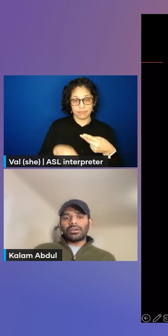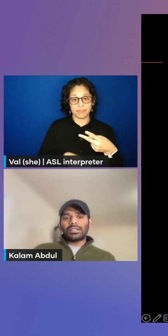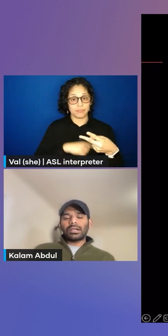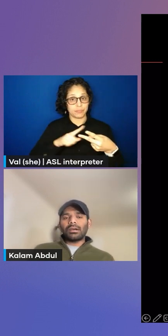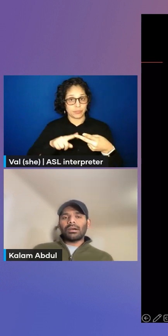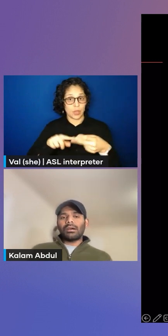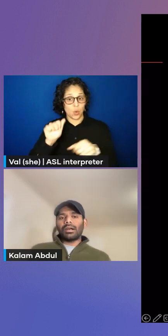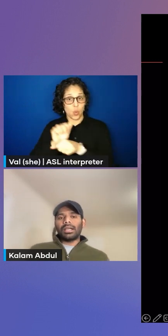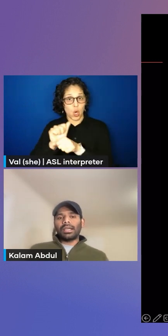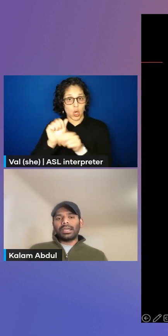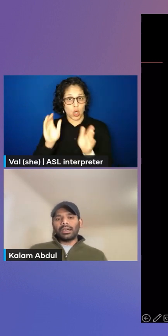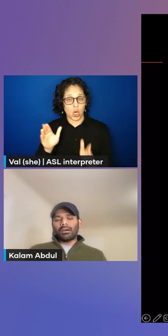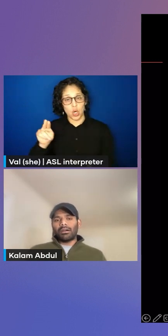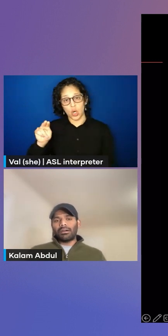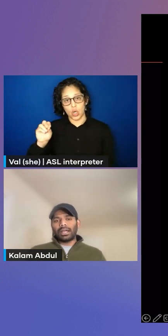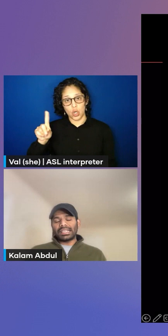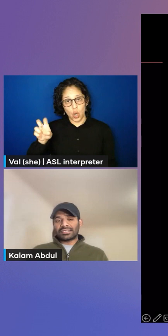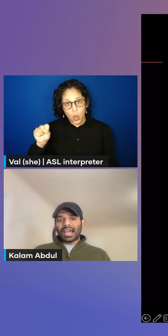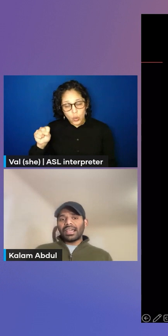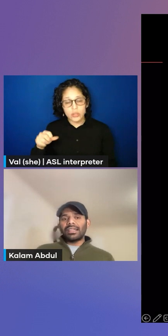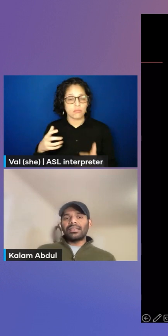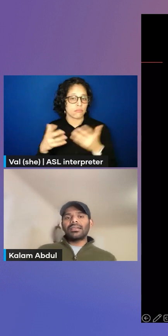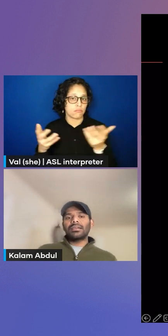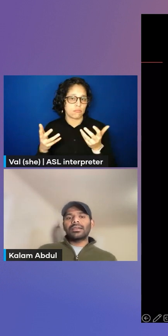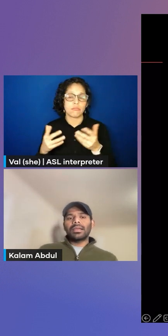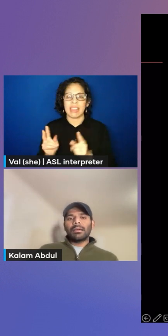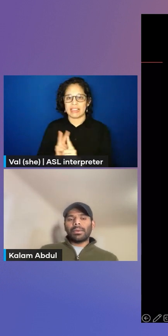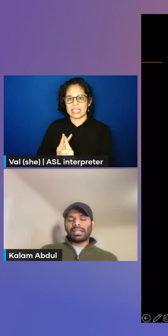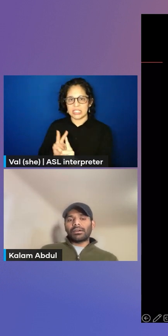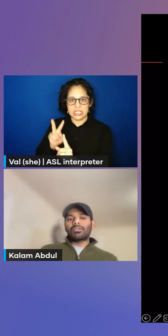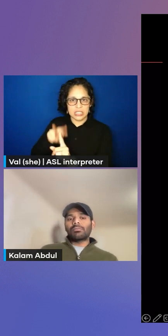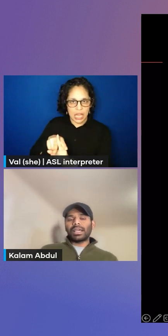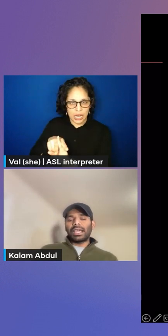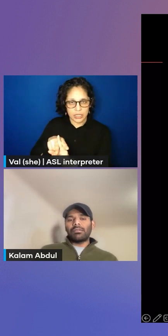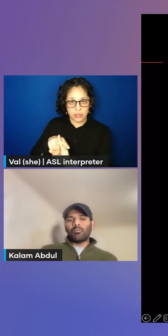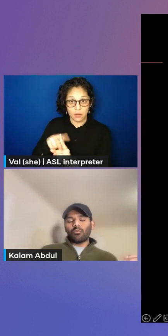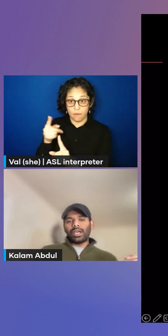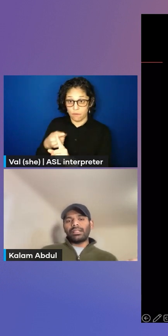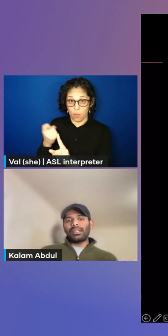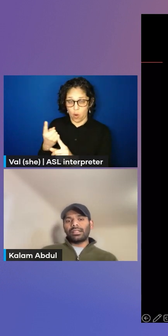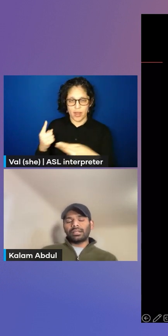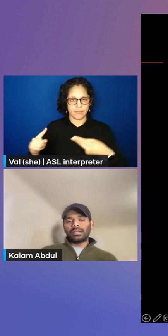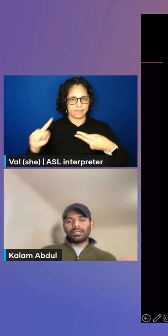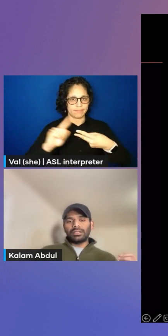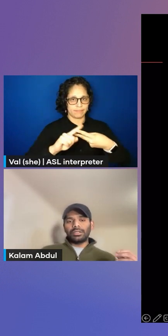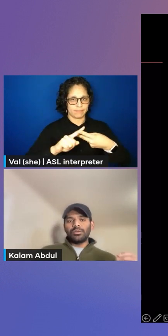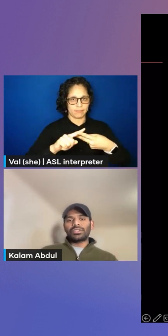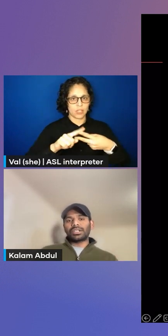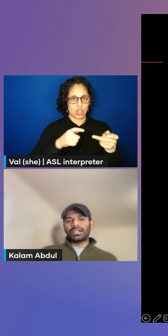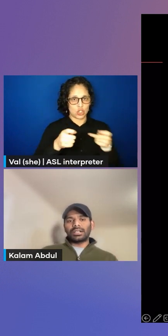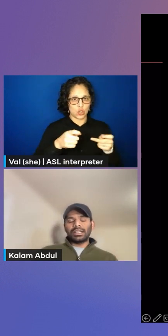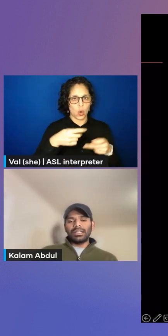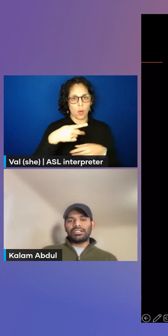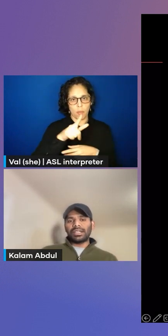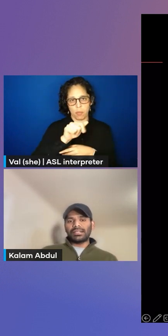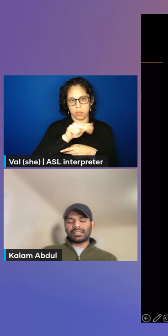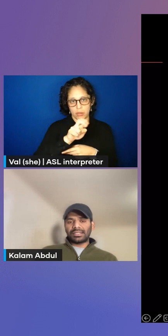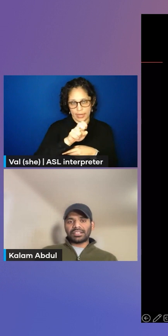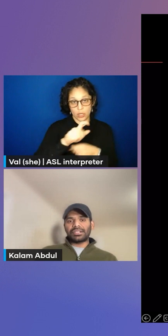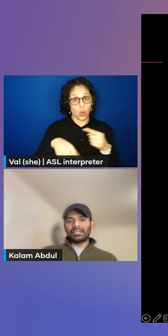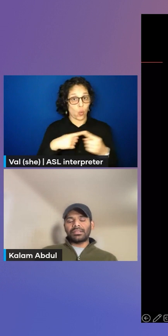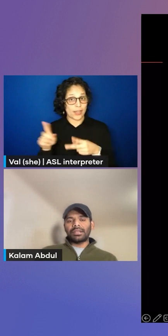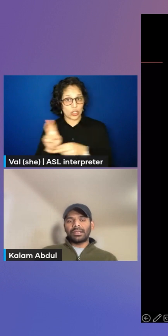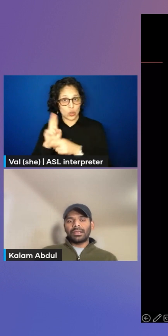worker nodes are assigned by the control plane when the user initiates